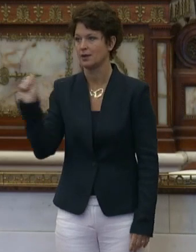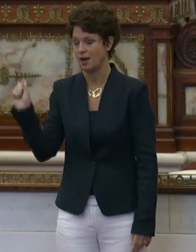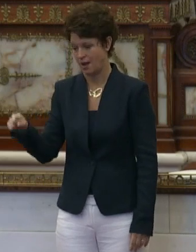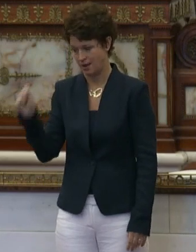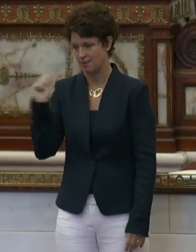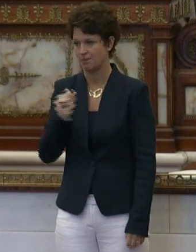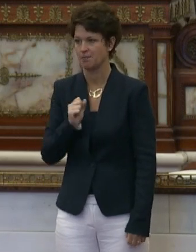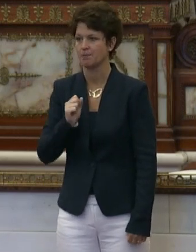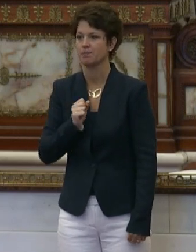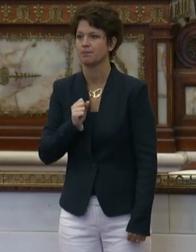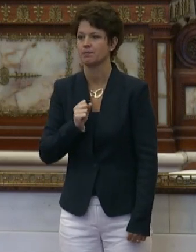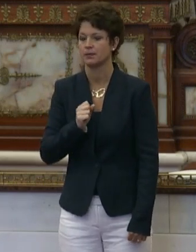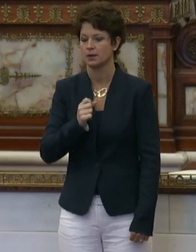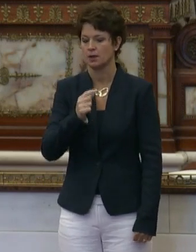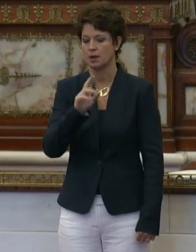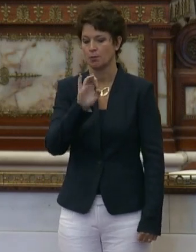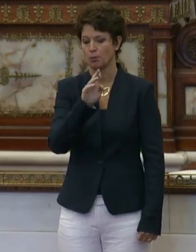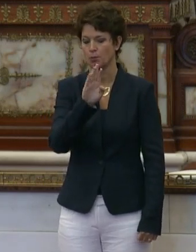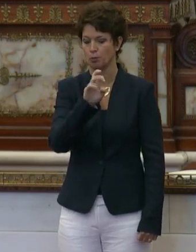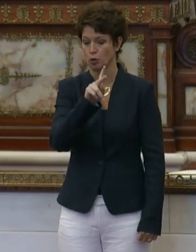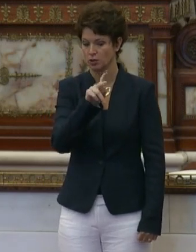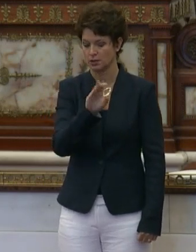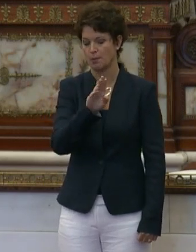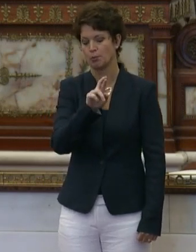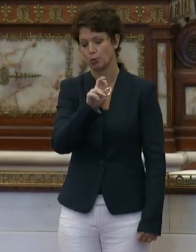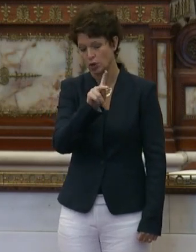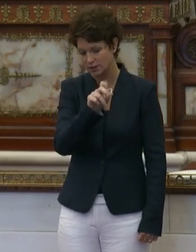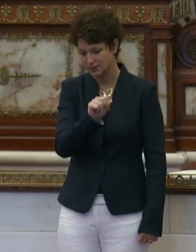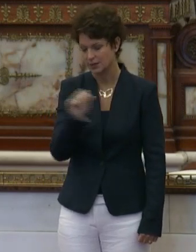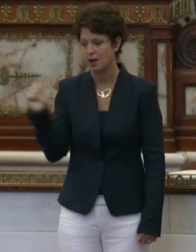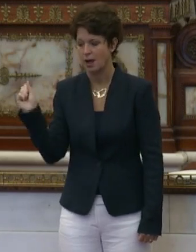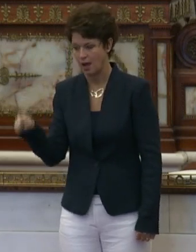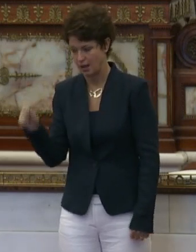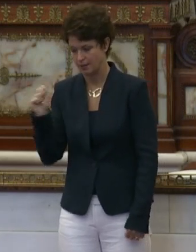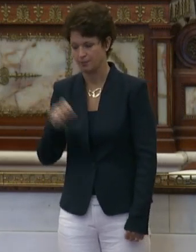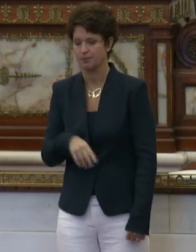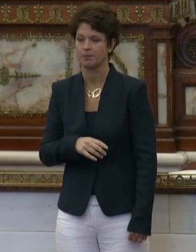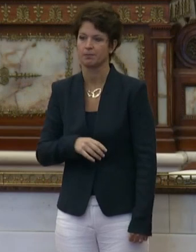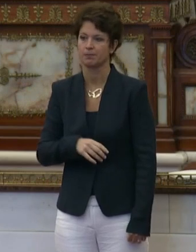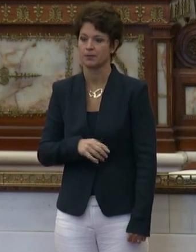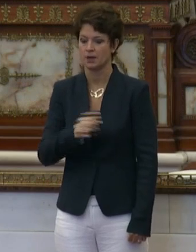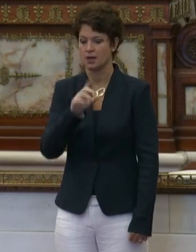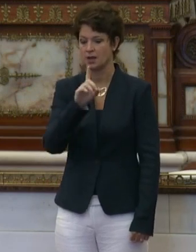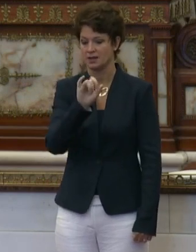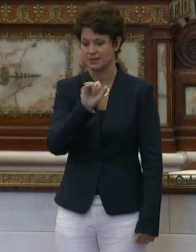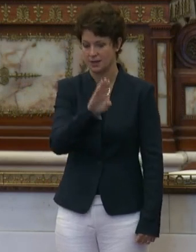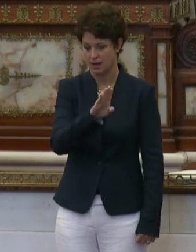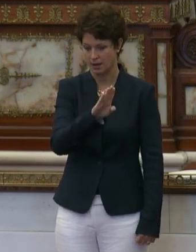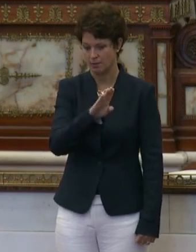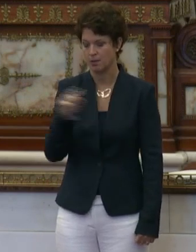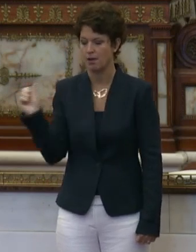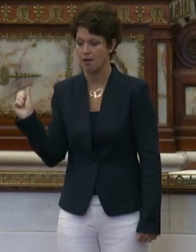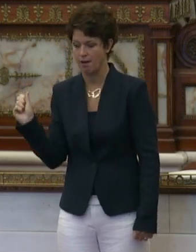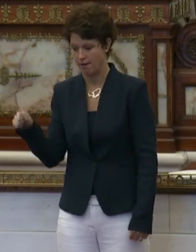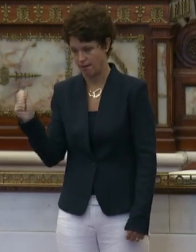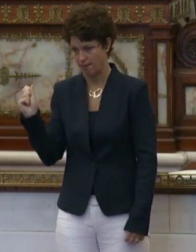Aye. Councilwoman Brooks? Aye. Councilman Dom?